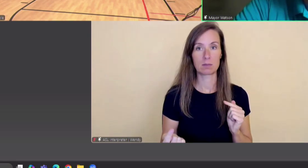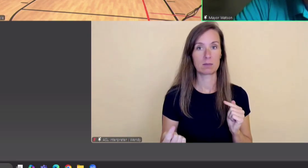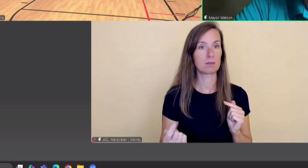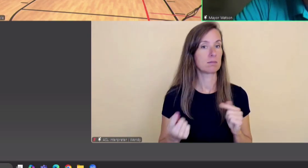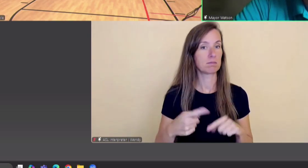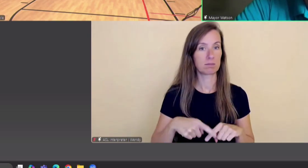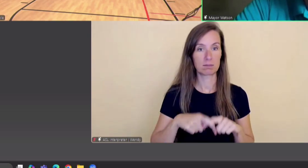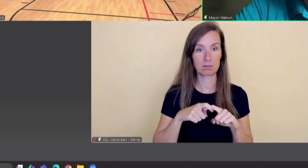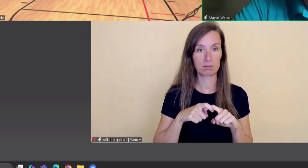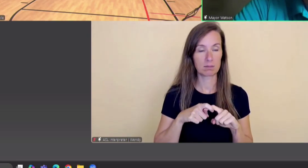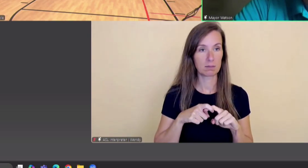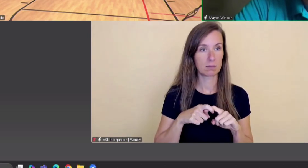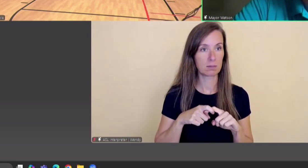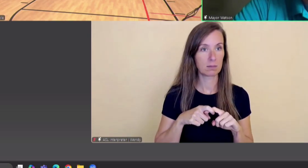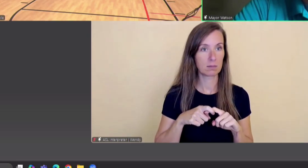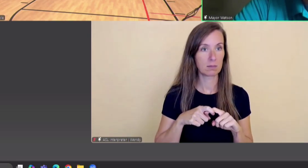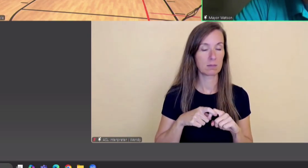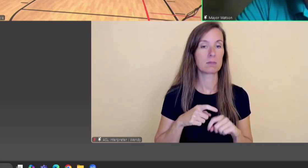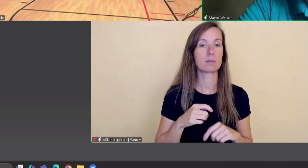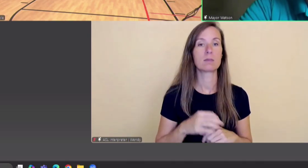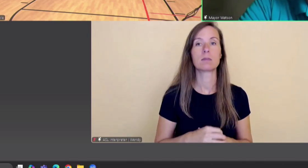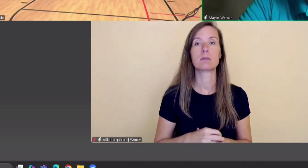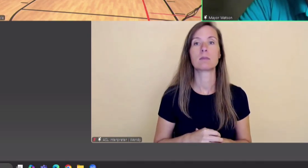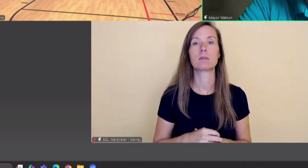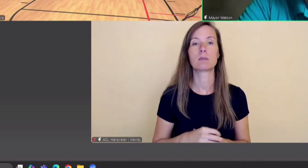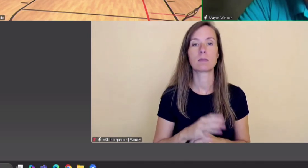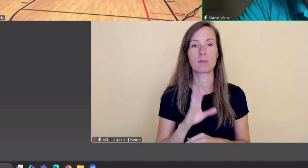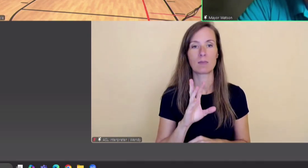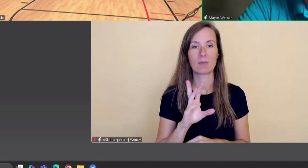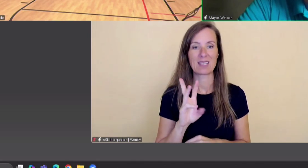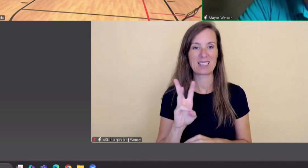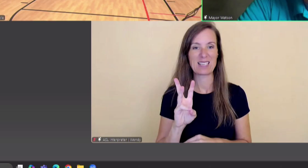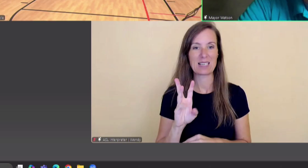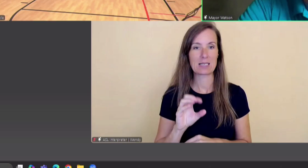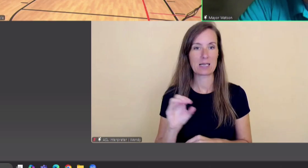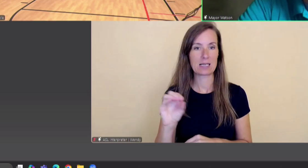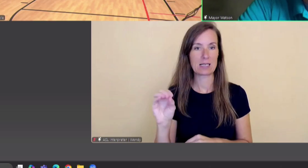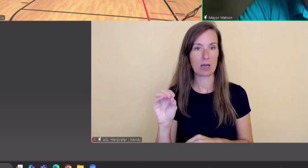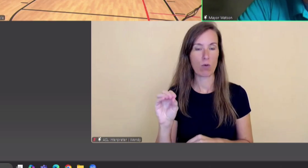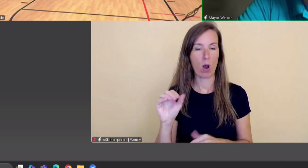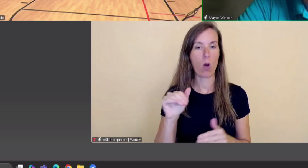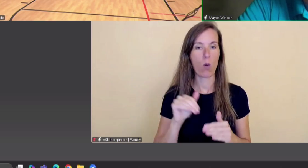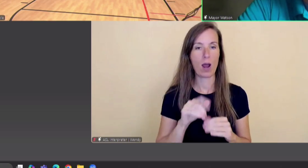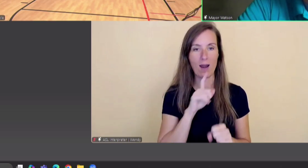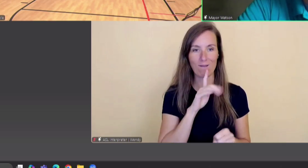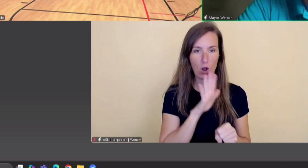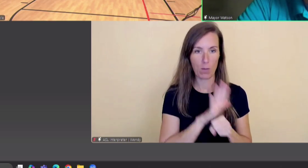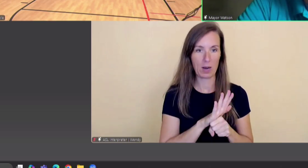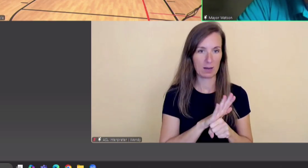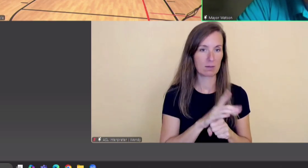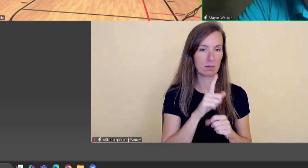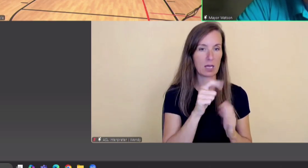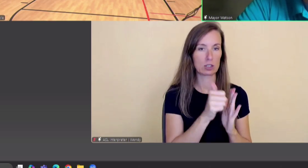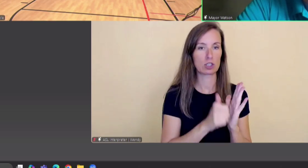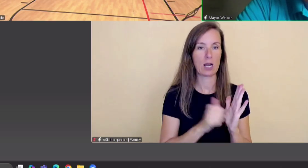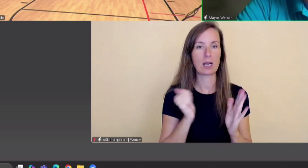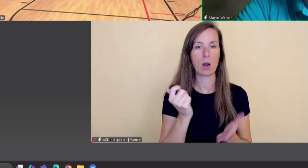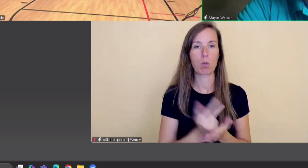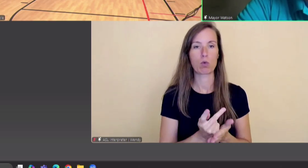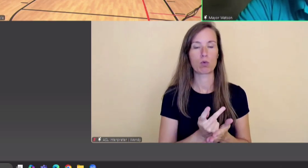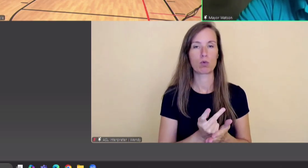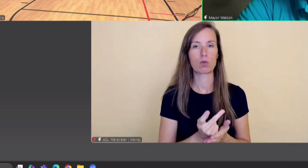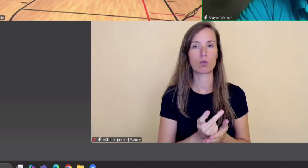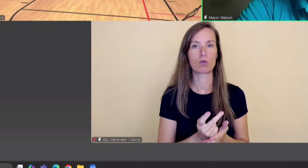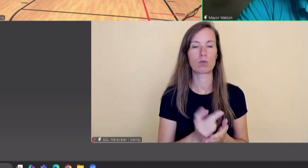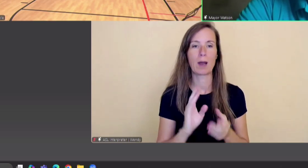extensions? Okay, that's 6-0 in the affirmative. The agenda is approved. Item 4 is the